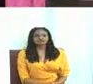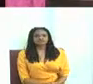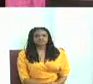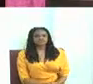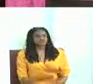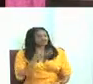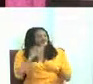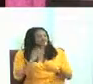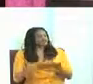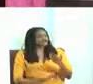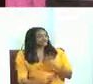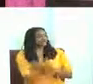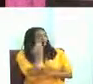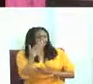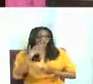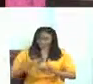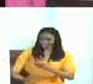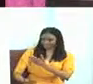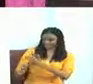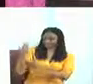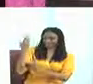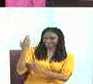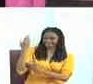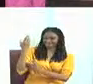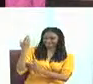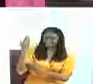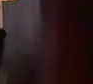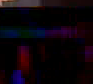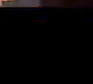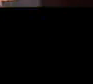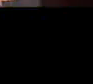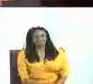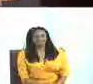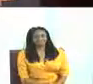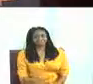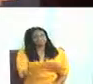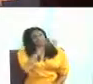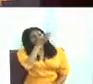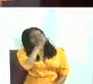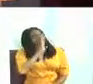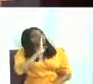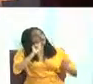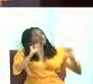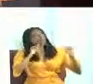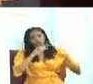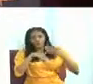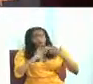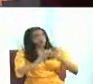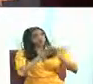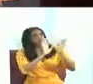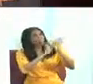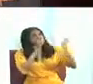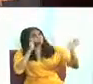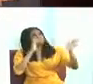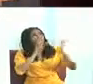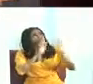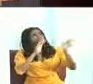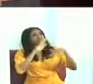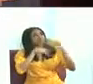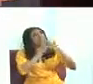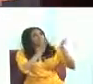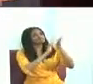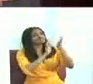Good morning. Good morning. Giving God all the praise and all of the glory this morning.